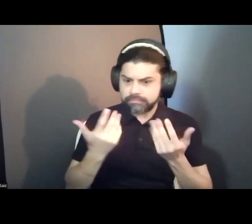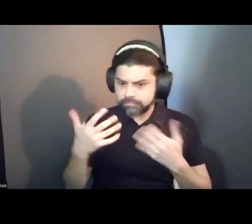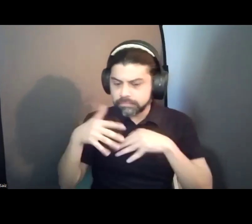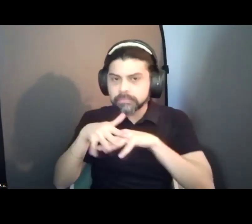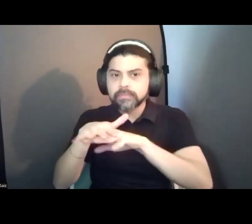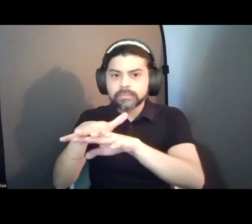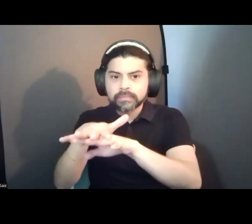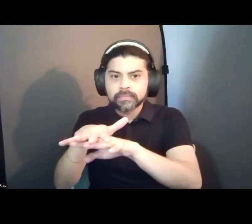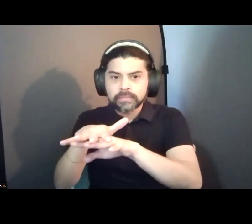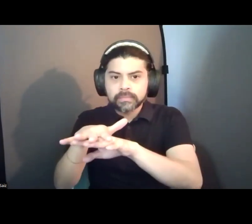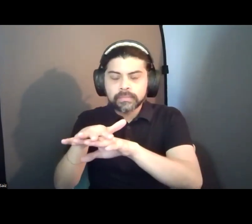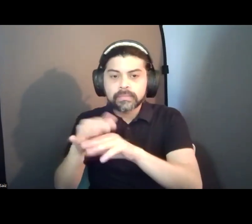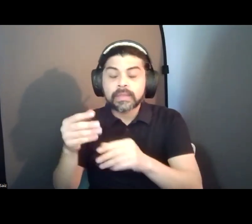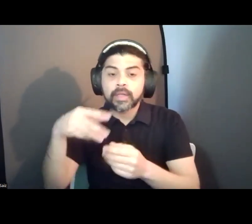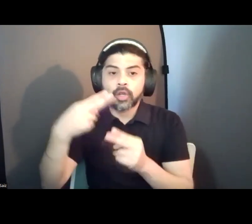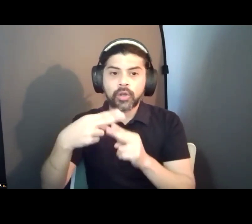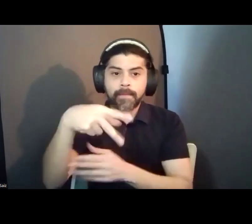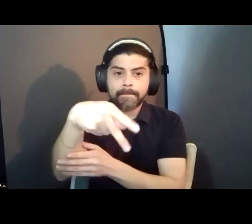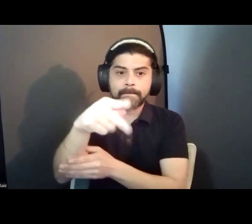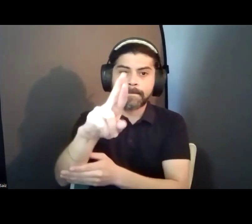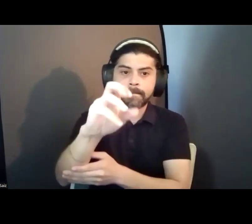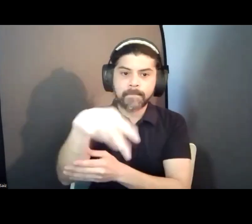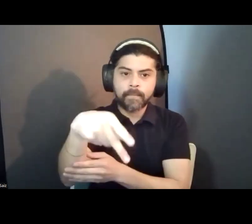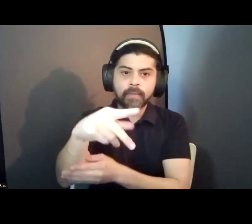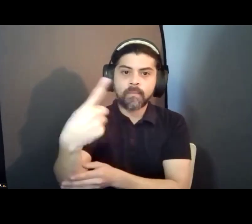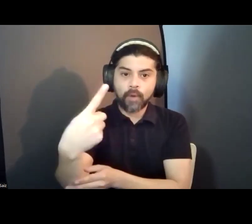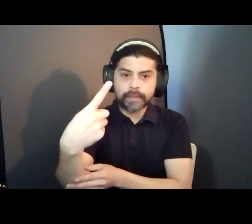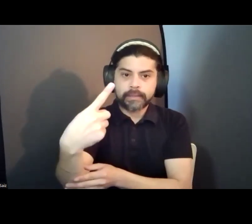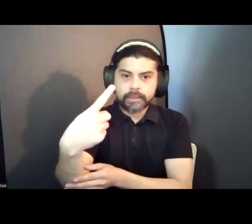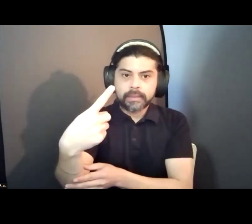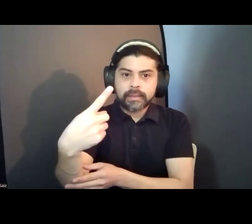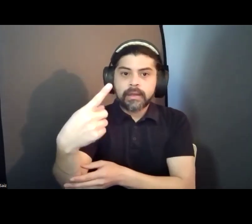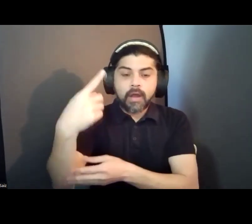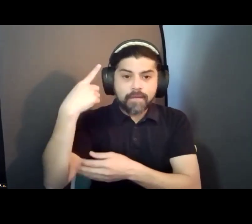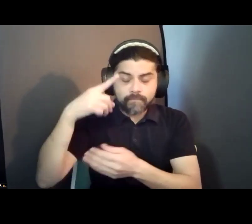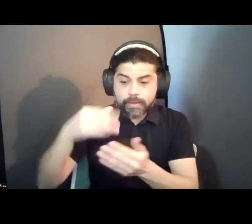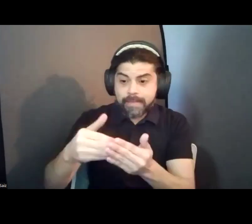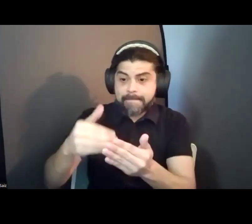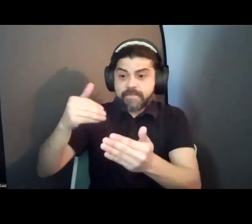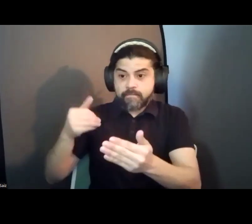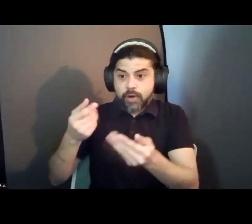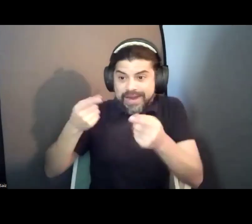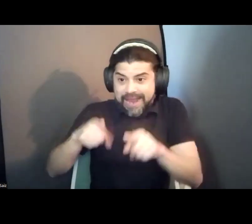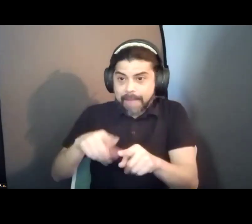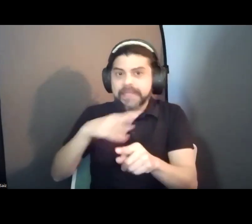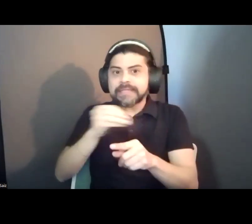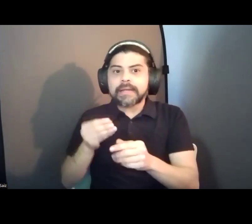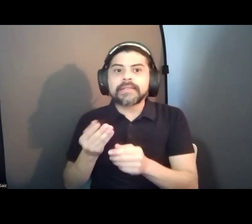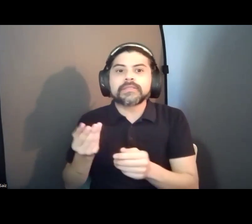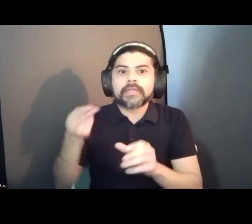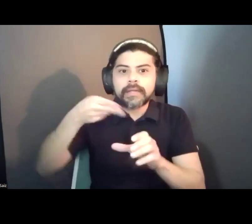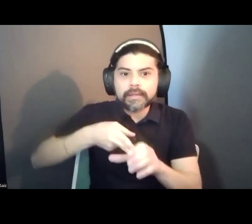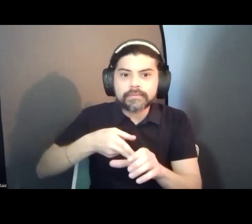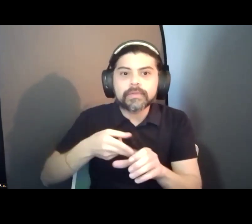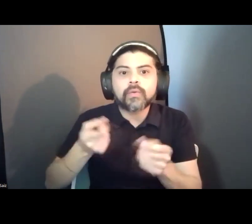to implement Prop 1, both on the prevention side as well as the intervention and beyond. So again, a lot happening in the behavioral